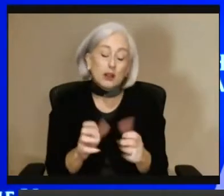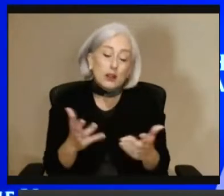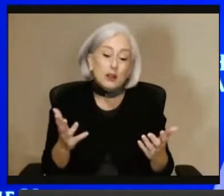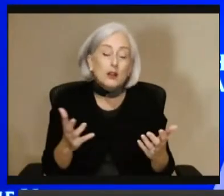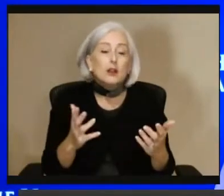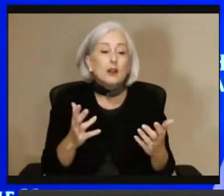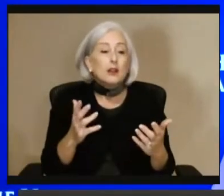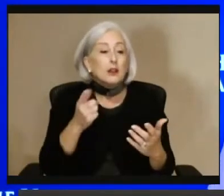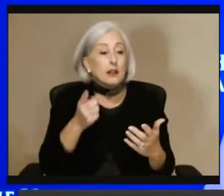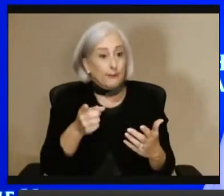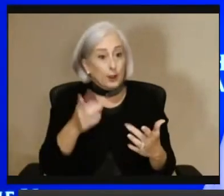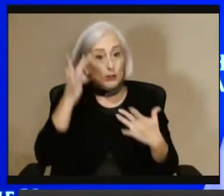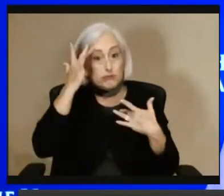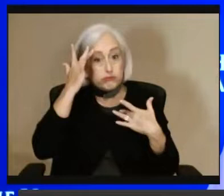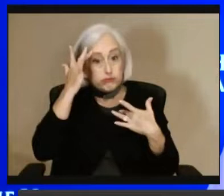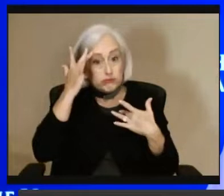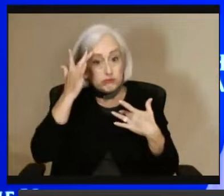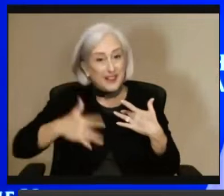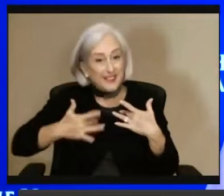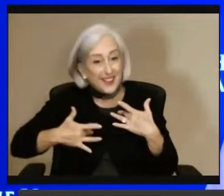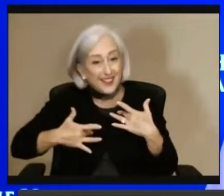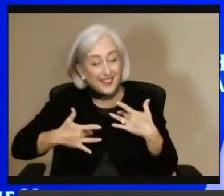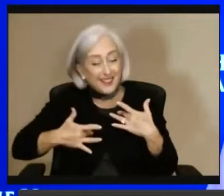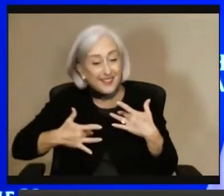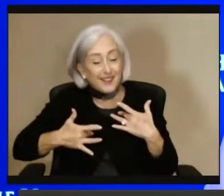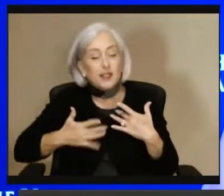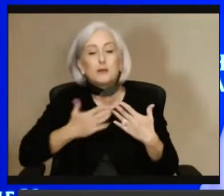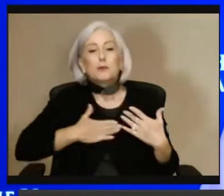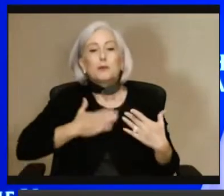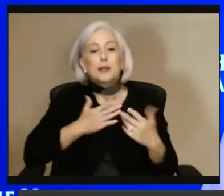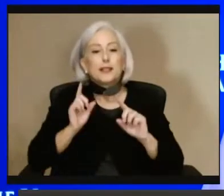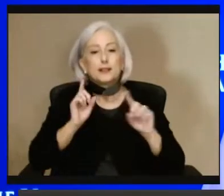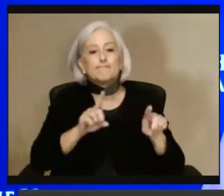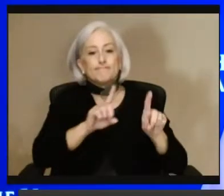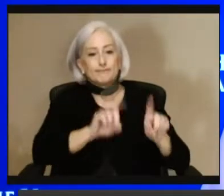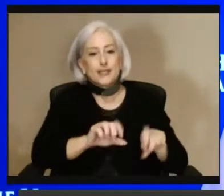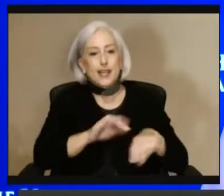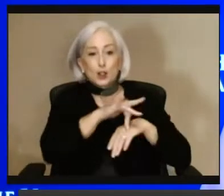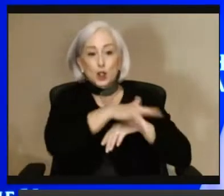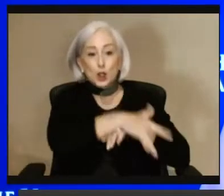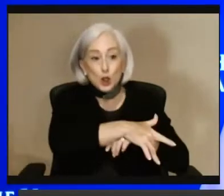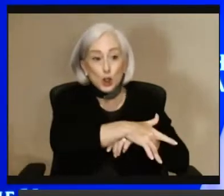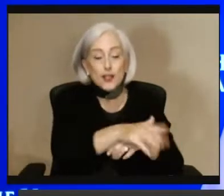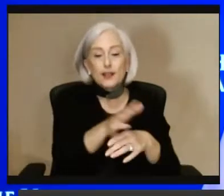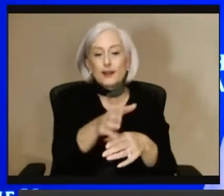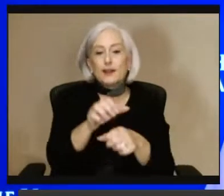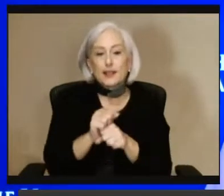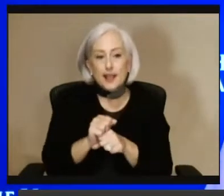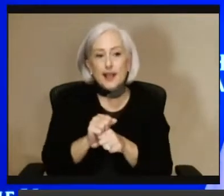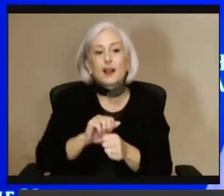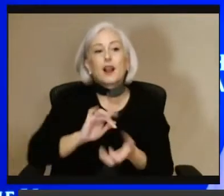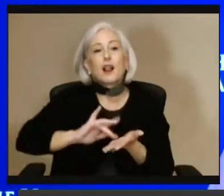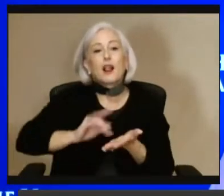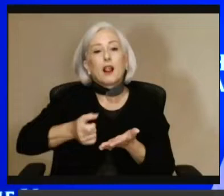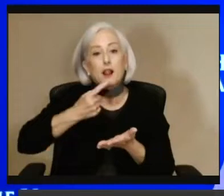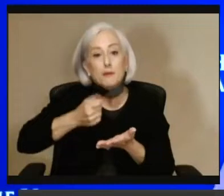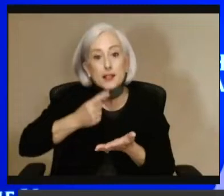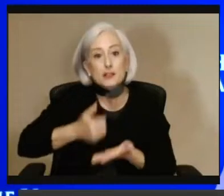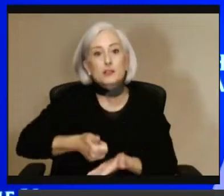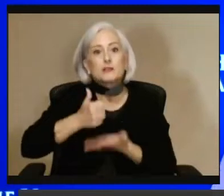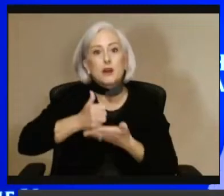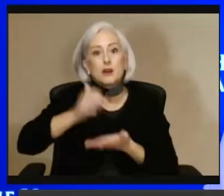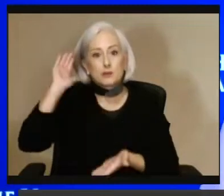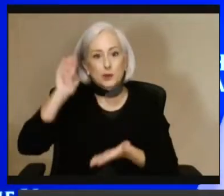tested early. And we know that there is that oral antiviral out there that also does really good at reducing your risk of coming to